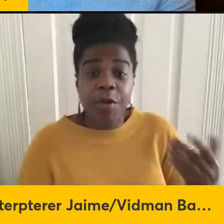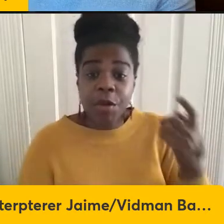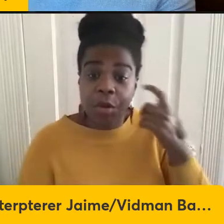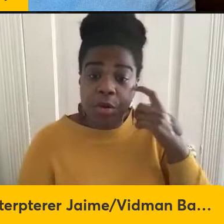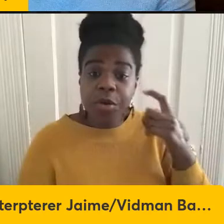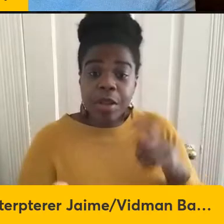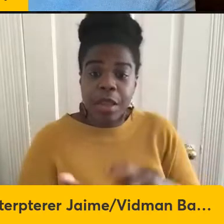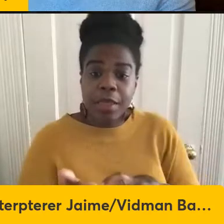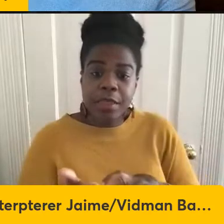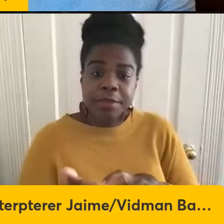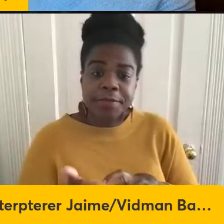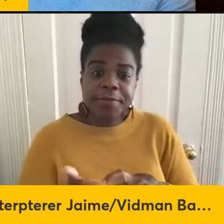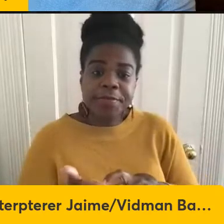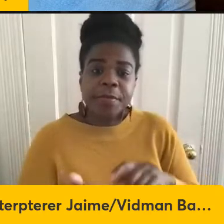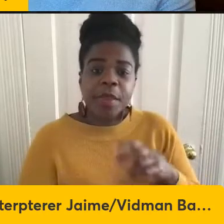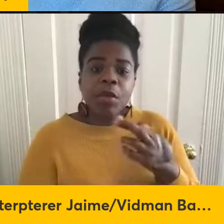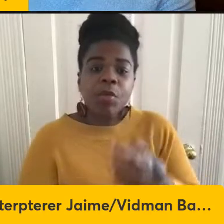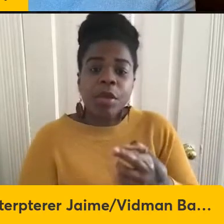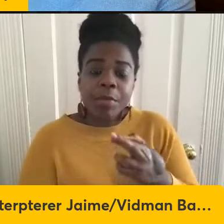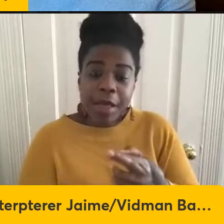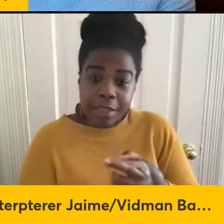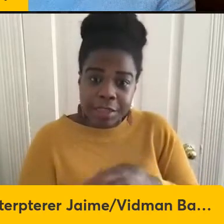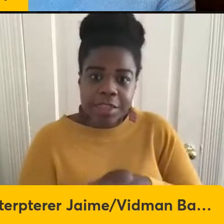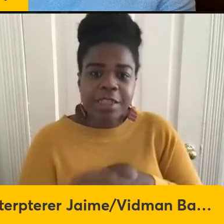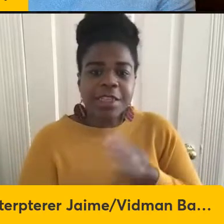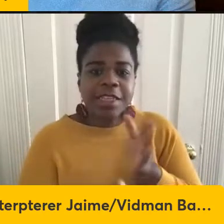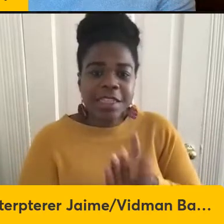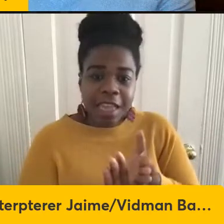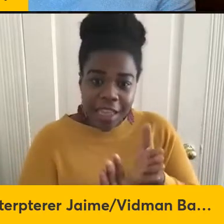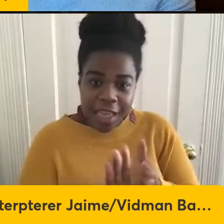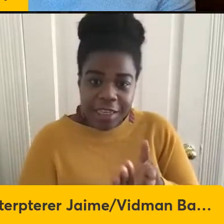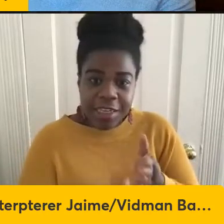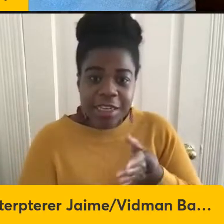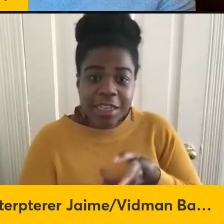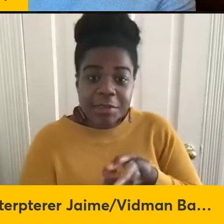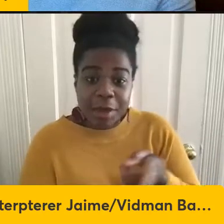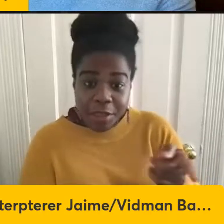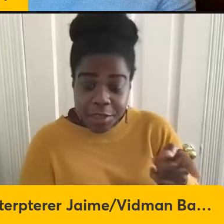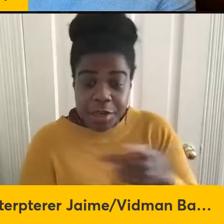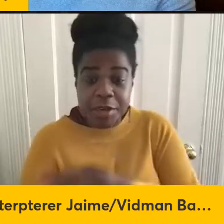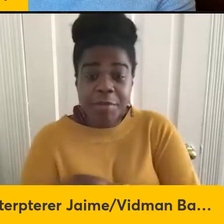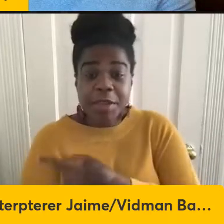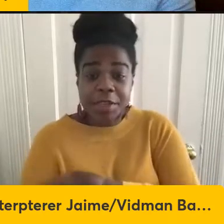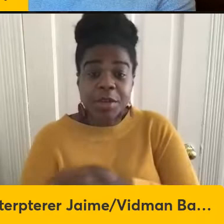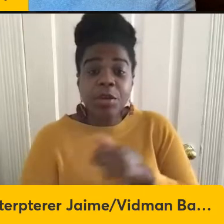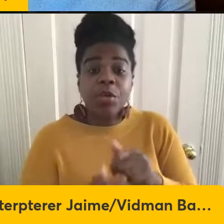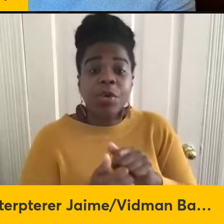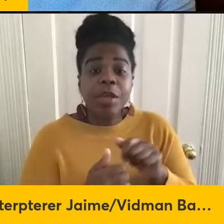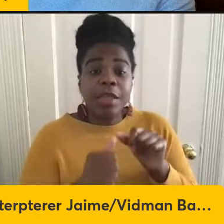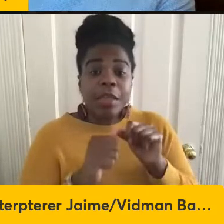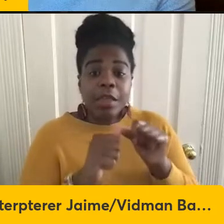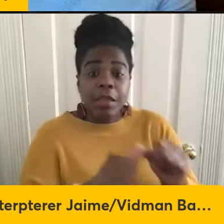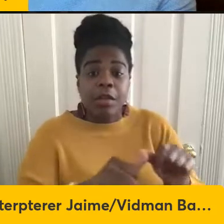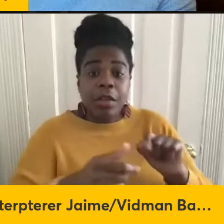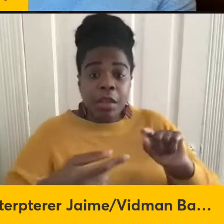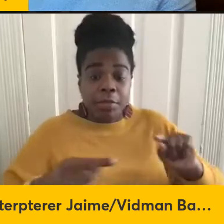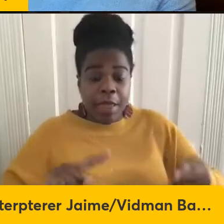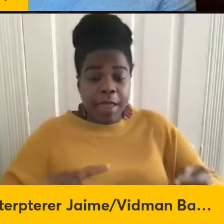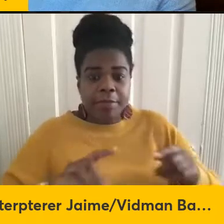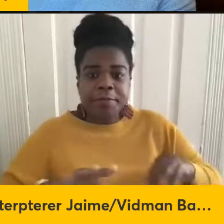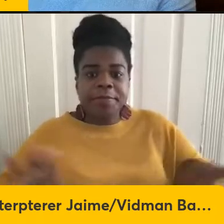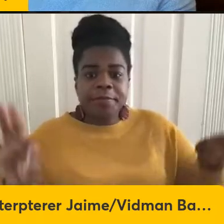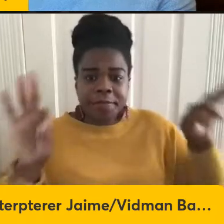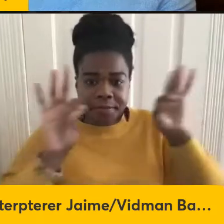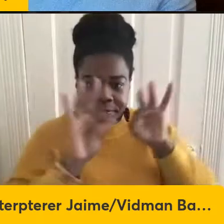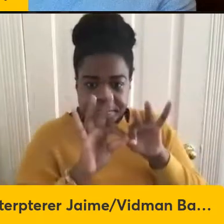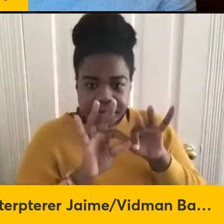that rehabilitation psychology, psychologists that specialize in patients with chronic pain, that's important to